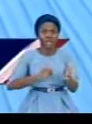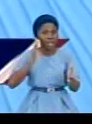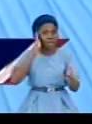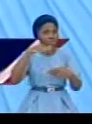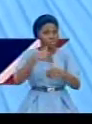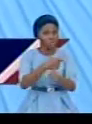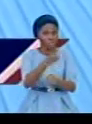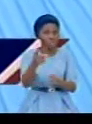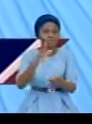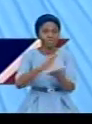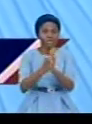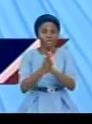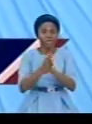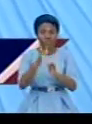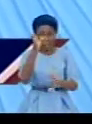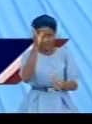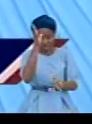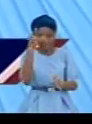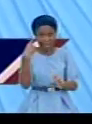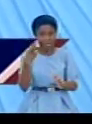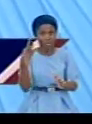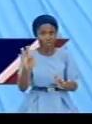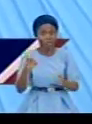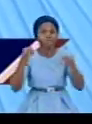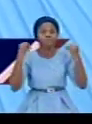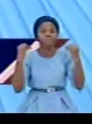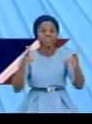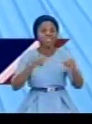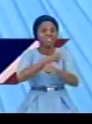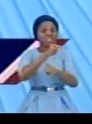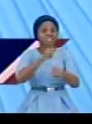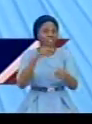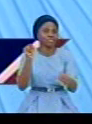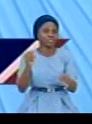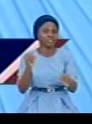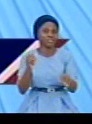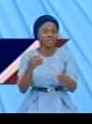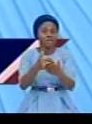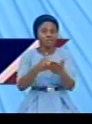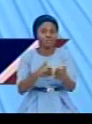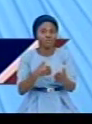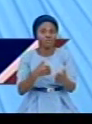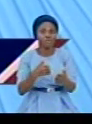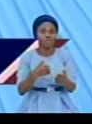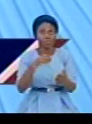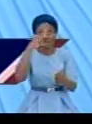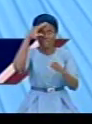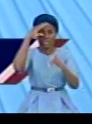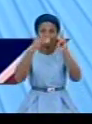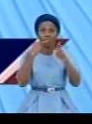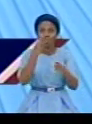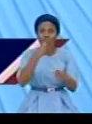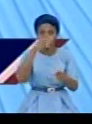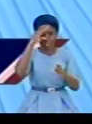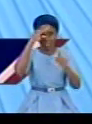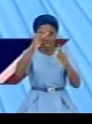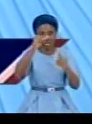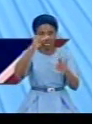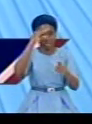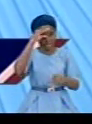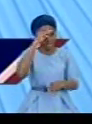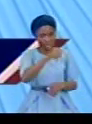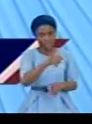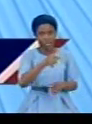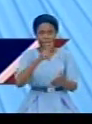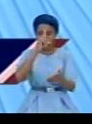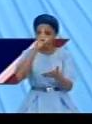nations before him whom he believed, even God, who quickened the